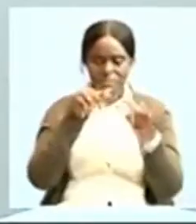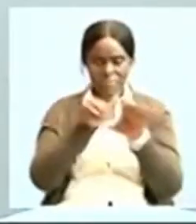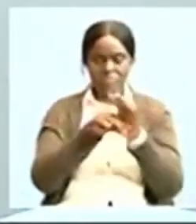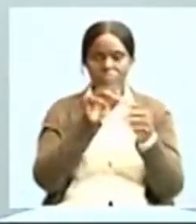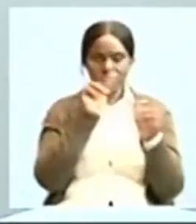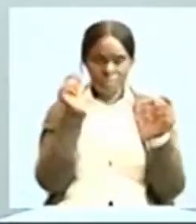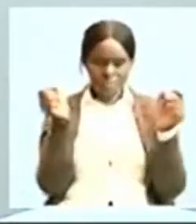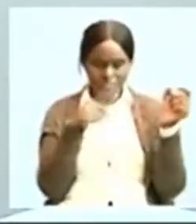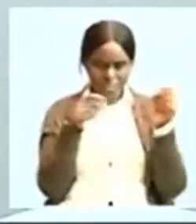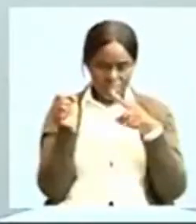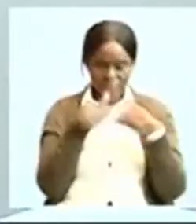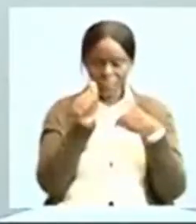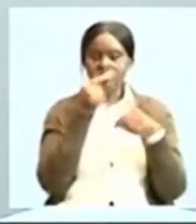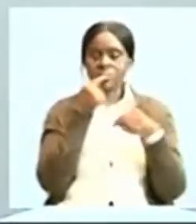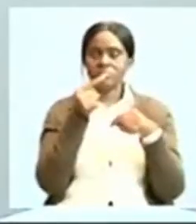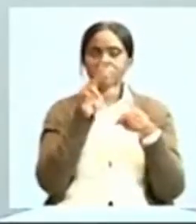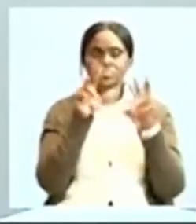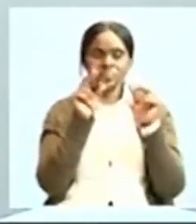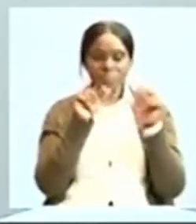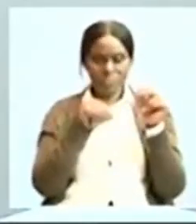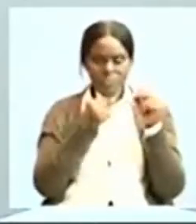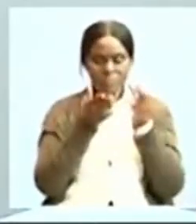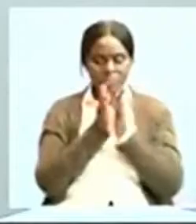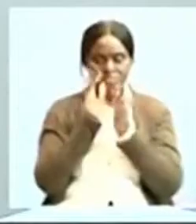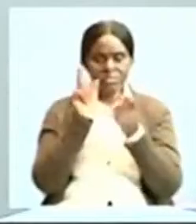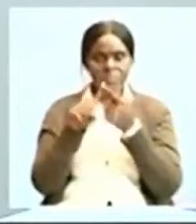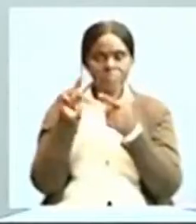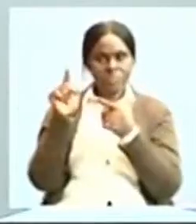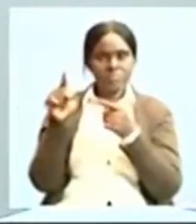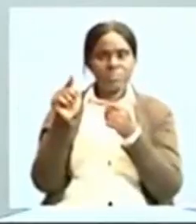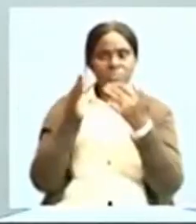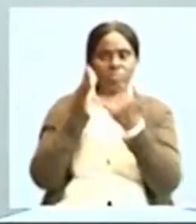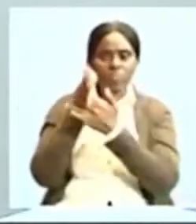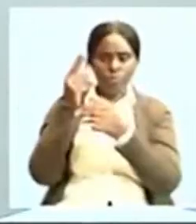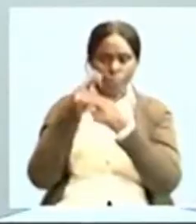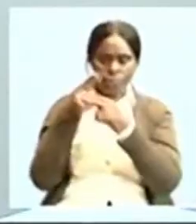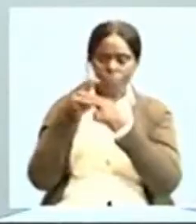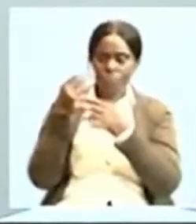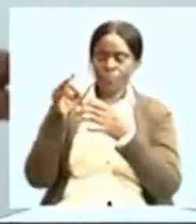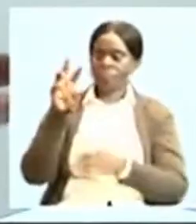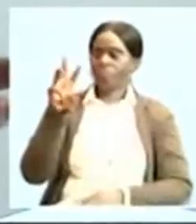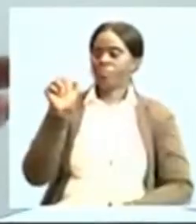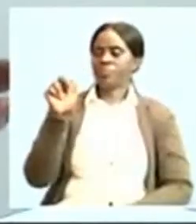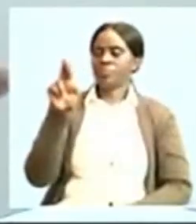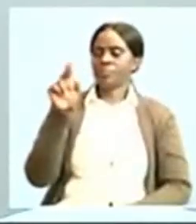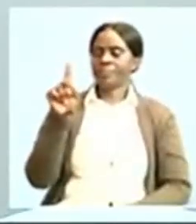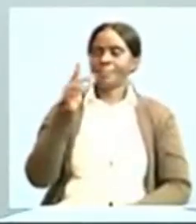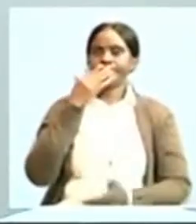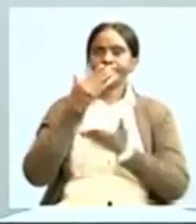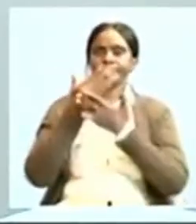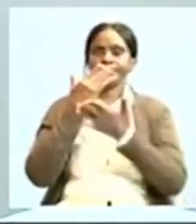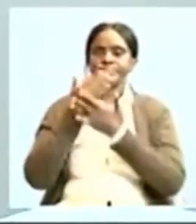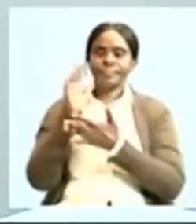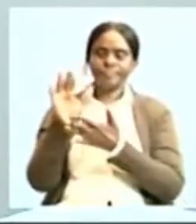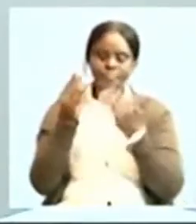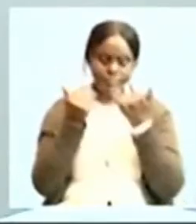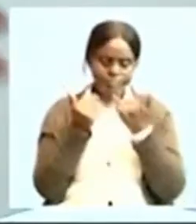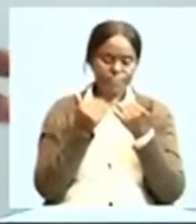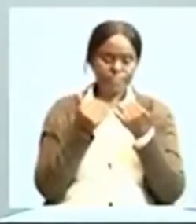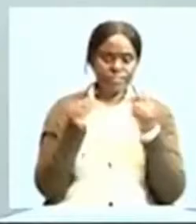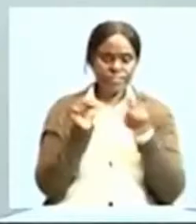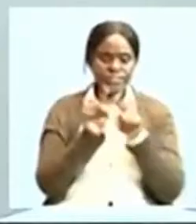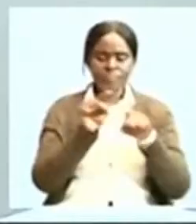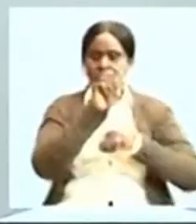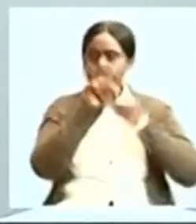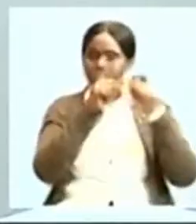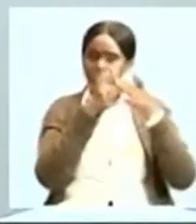text. You said, no, we are requesting to the word, through the name of the word. Well and good. Now, the question